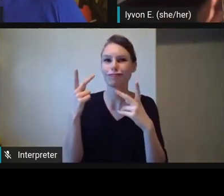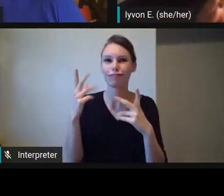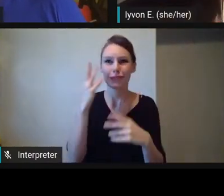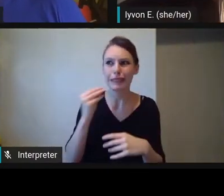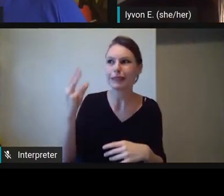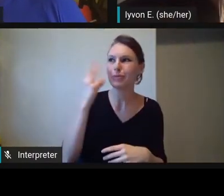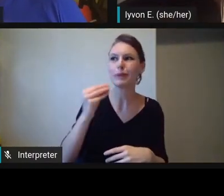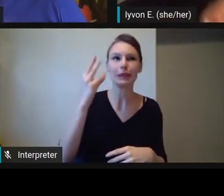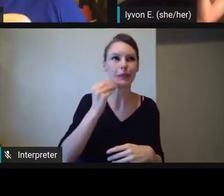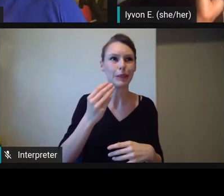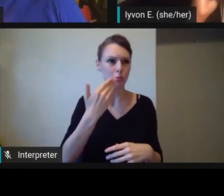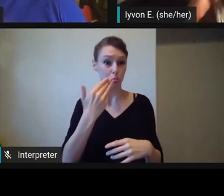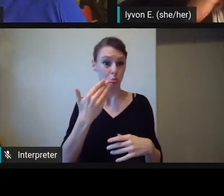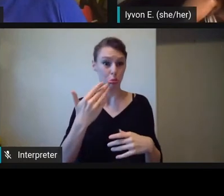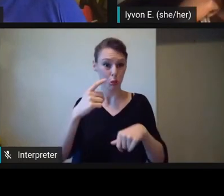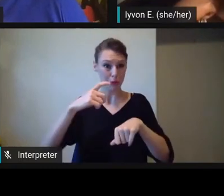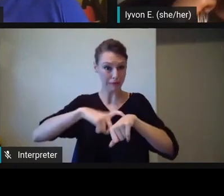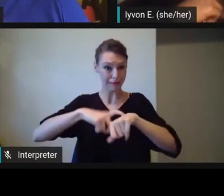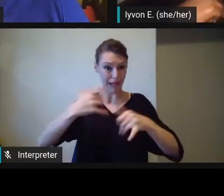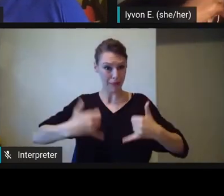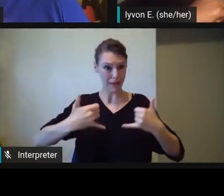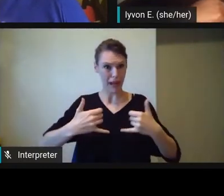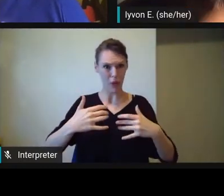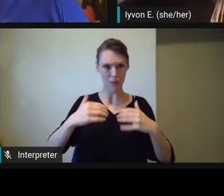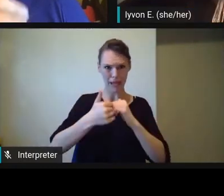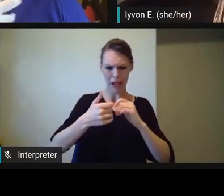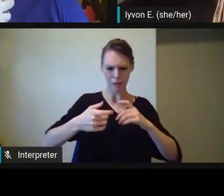to kind of learn how to start to take the reins.